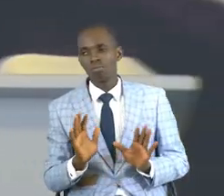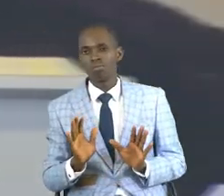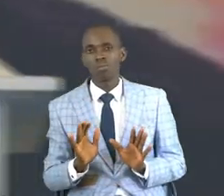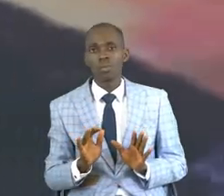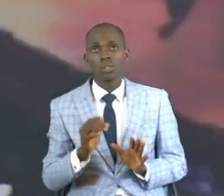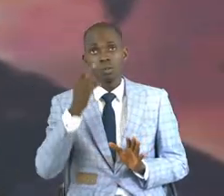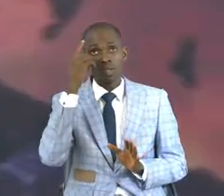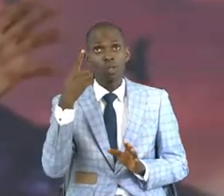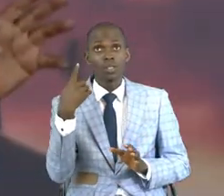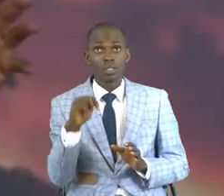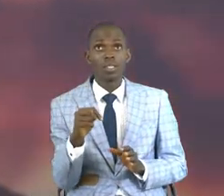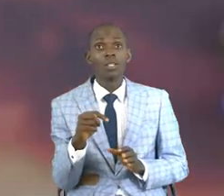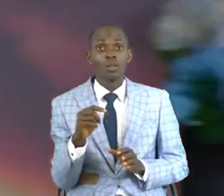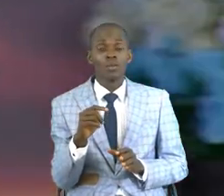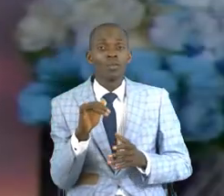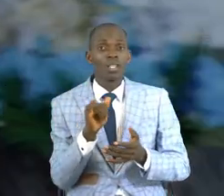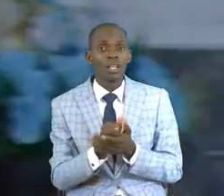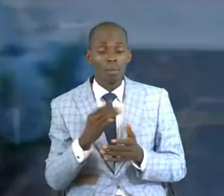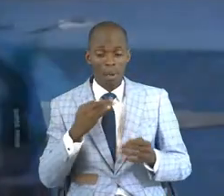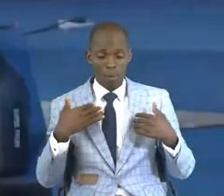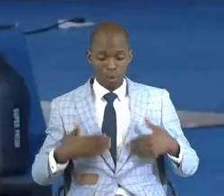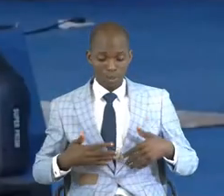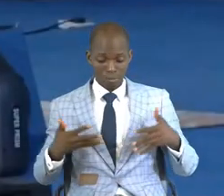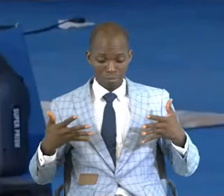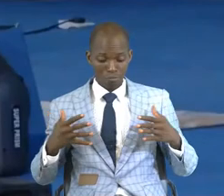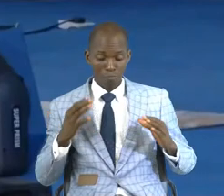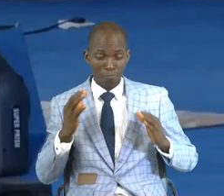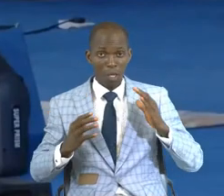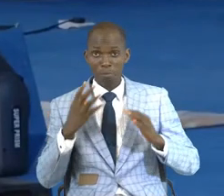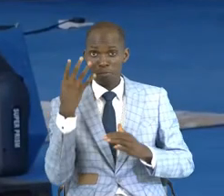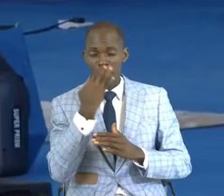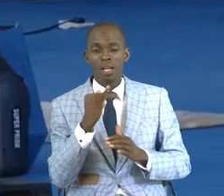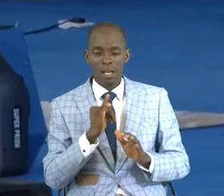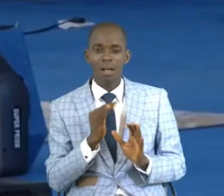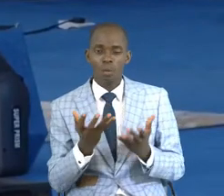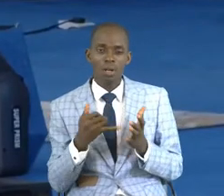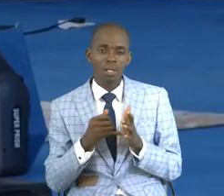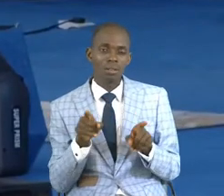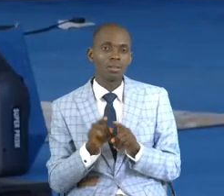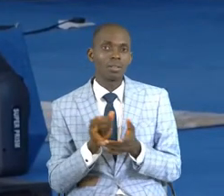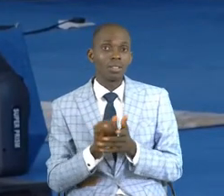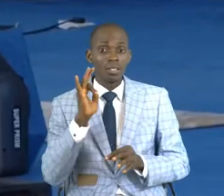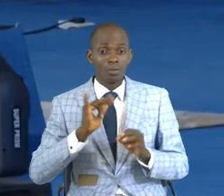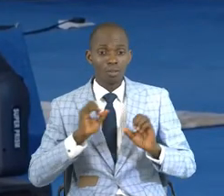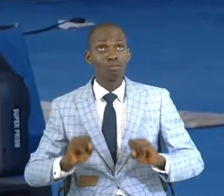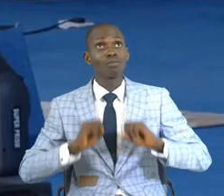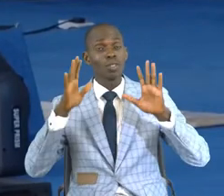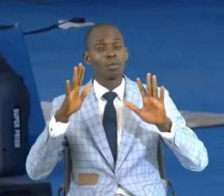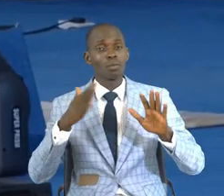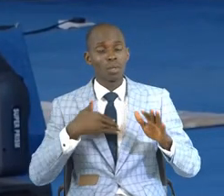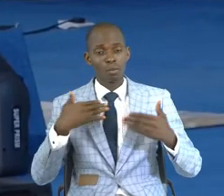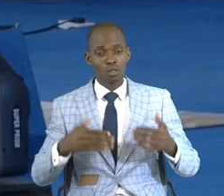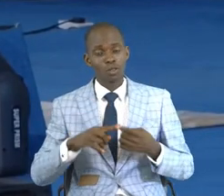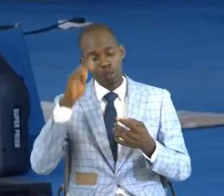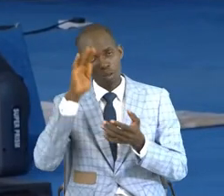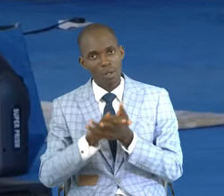body is, I want it like that. Once I submit my body, I get pregnant, then I give child, I get pregnant,